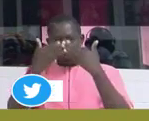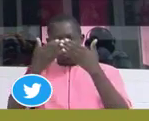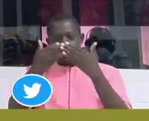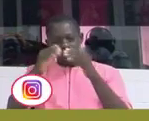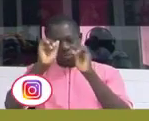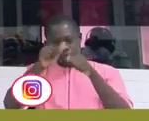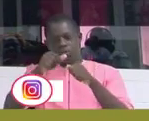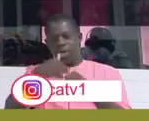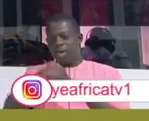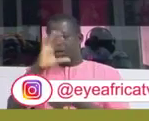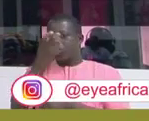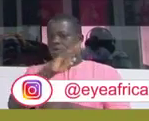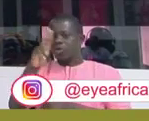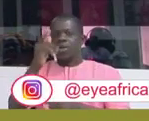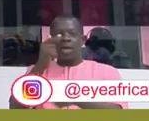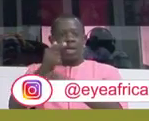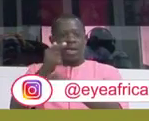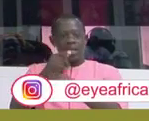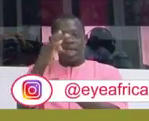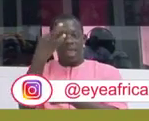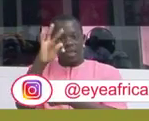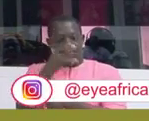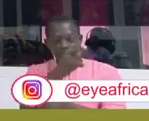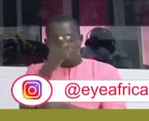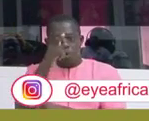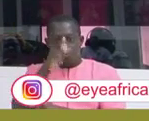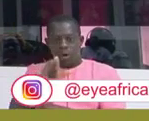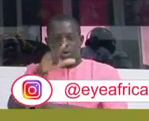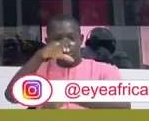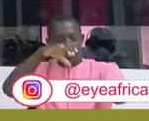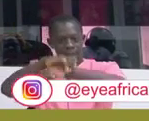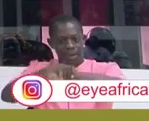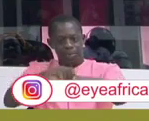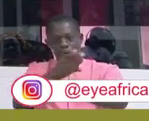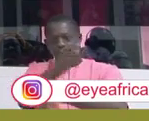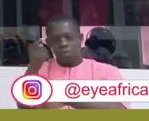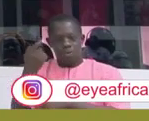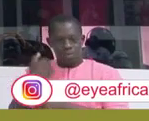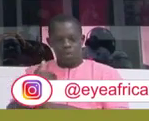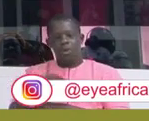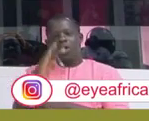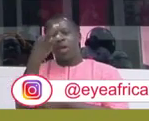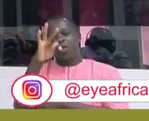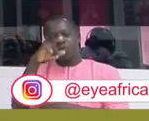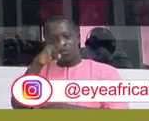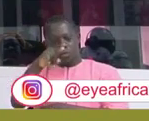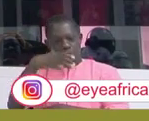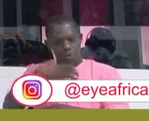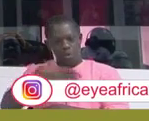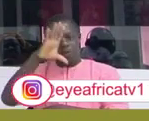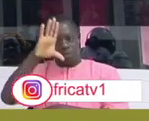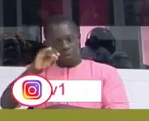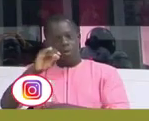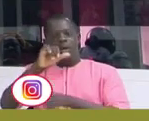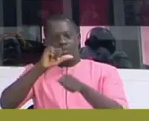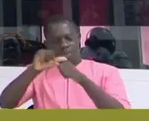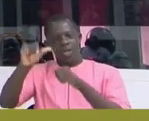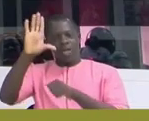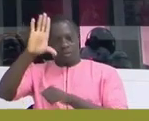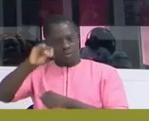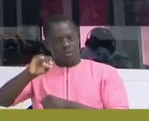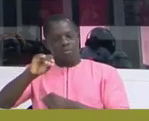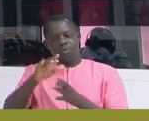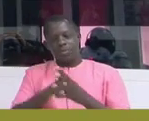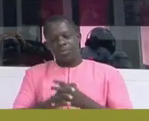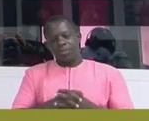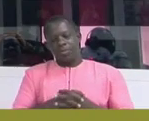contract and that I cannot guarantee you in the event that you are caught. But if you are going to do